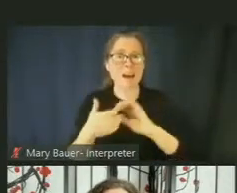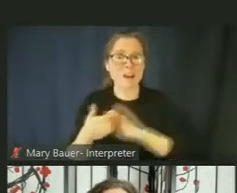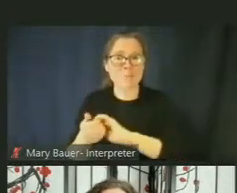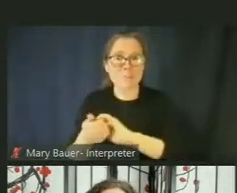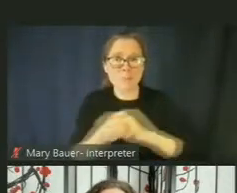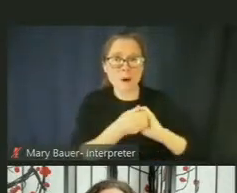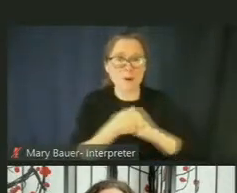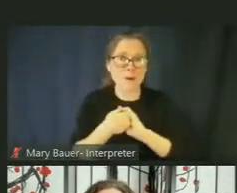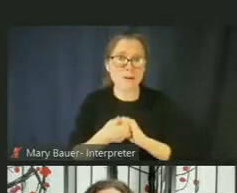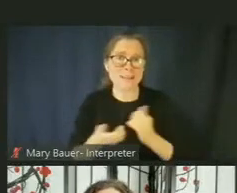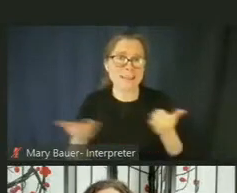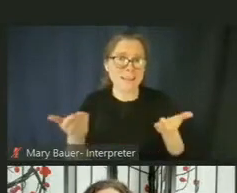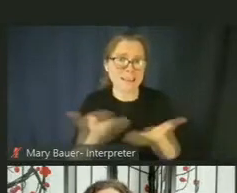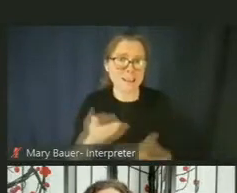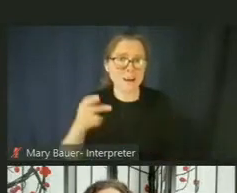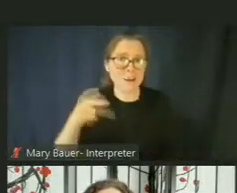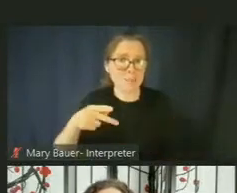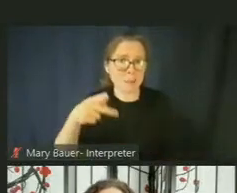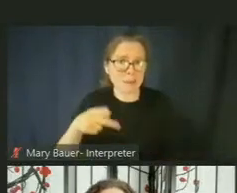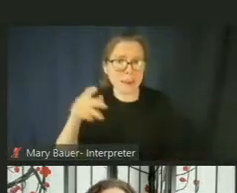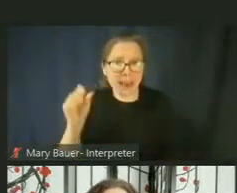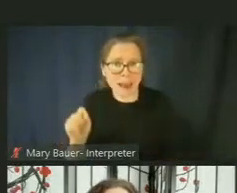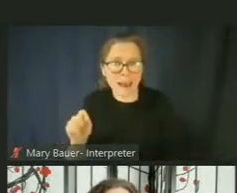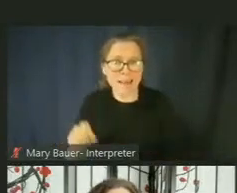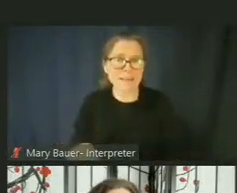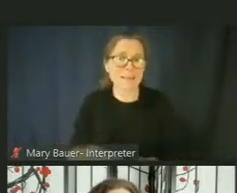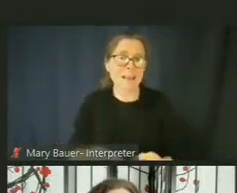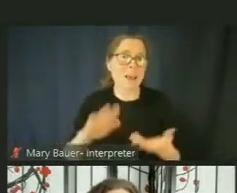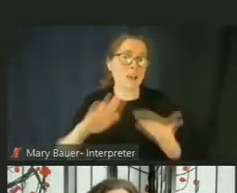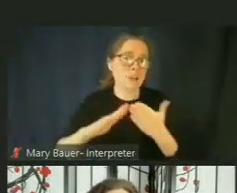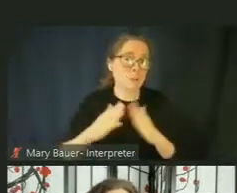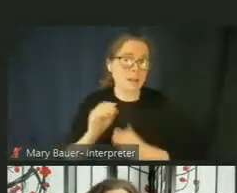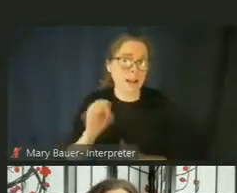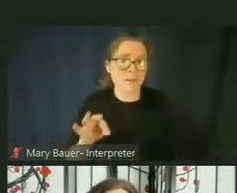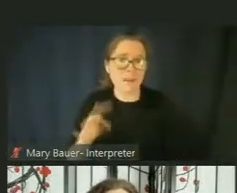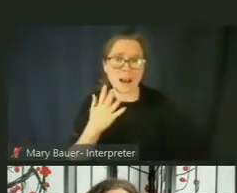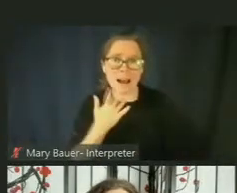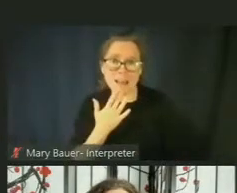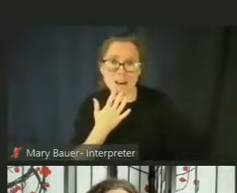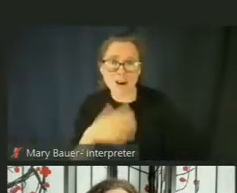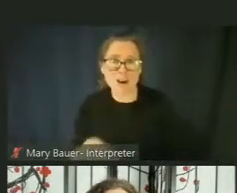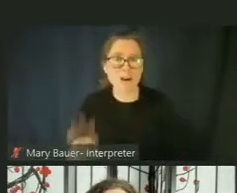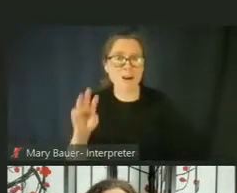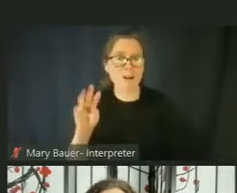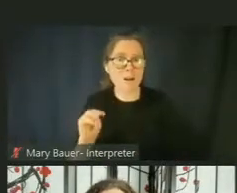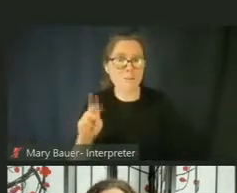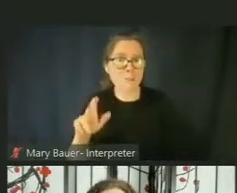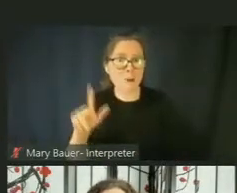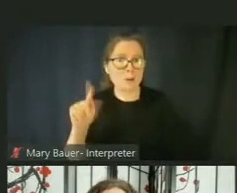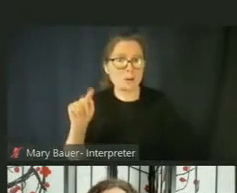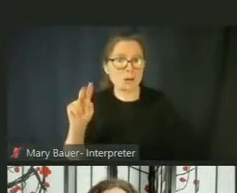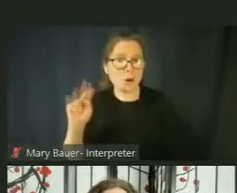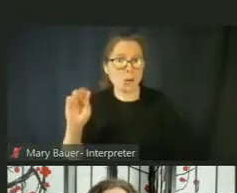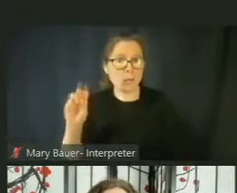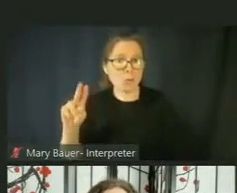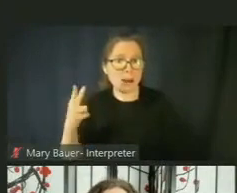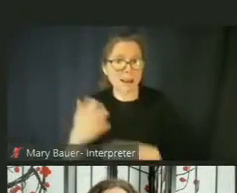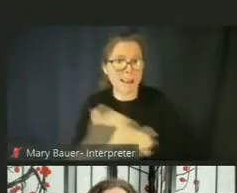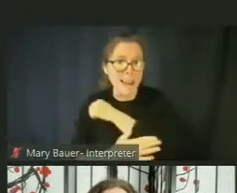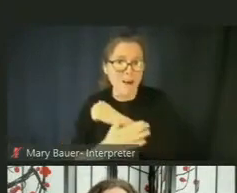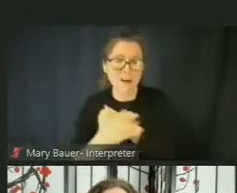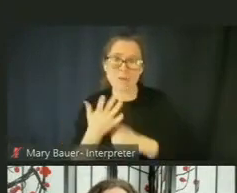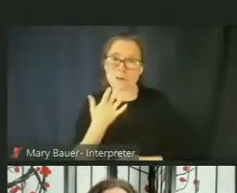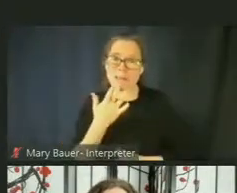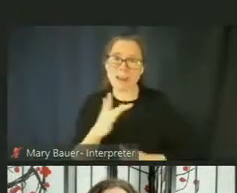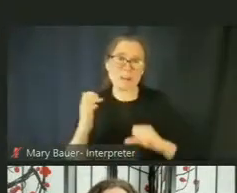Multnomah County and Portland Public Schools and the Coalition of Communities of Color. We really are just fortunate to live in such a